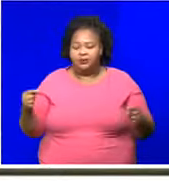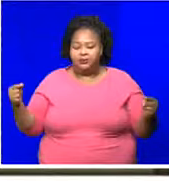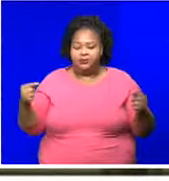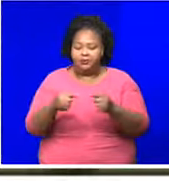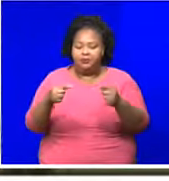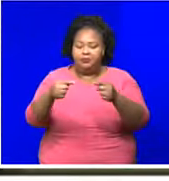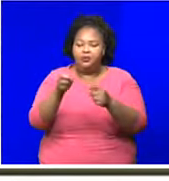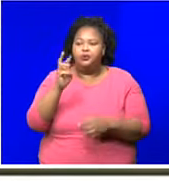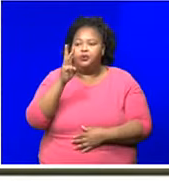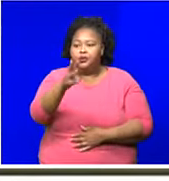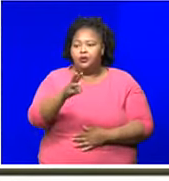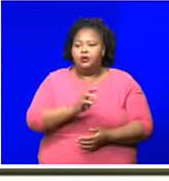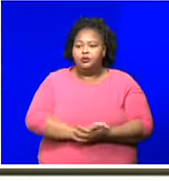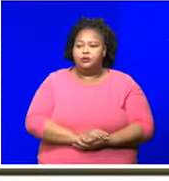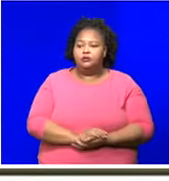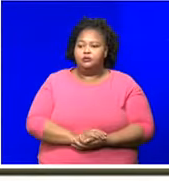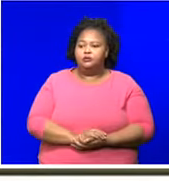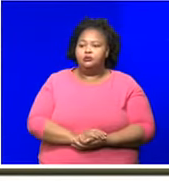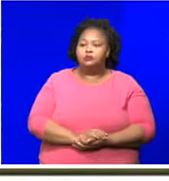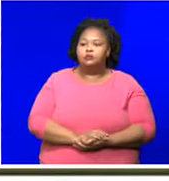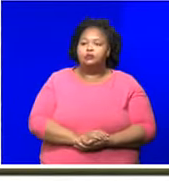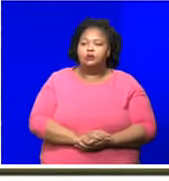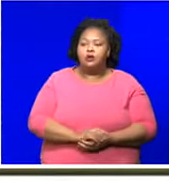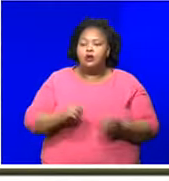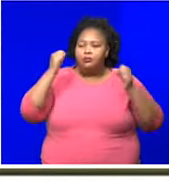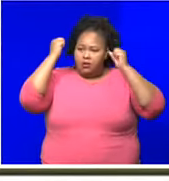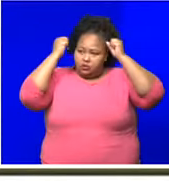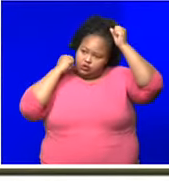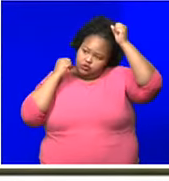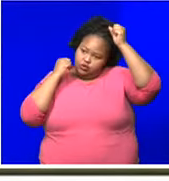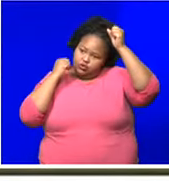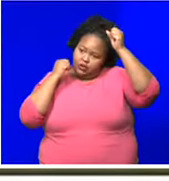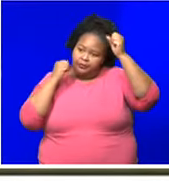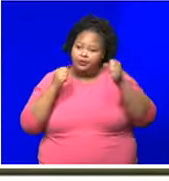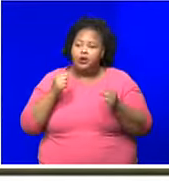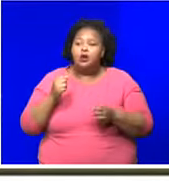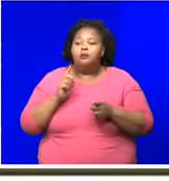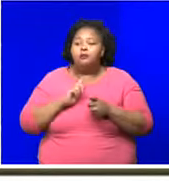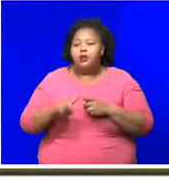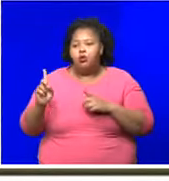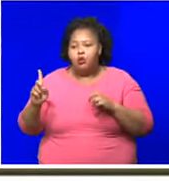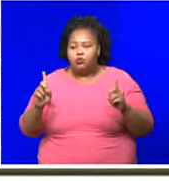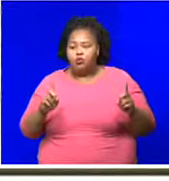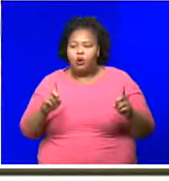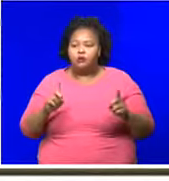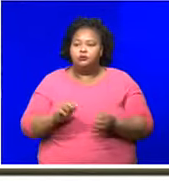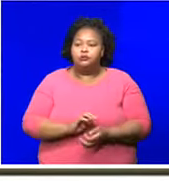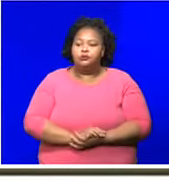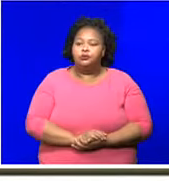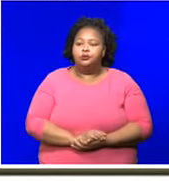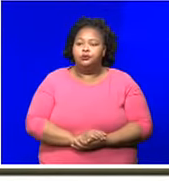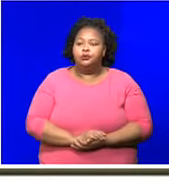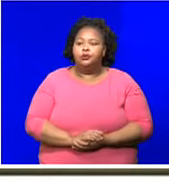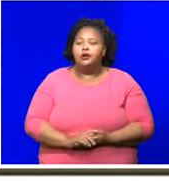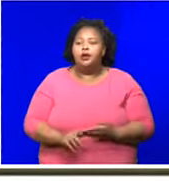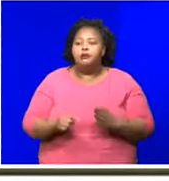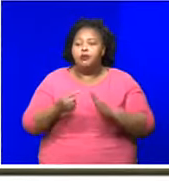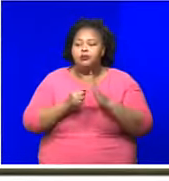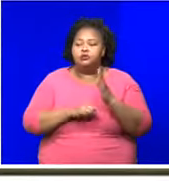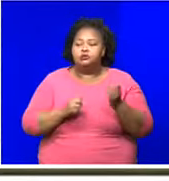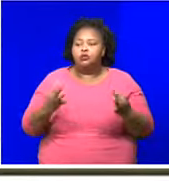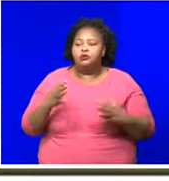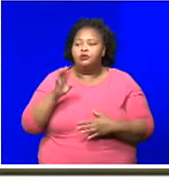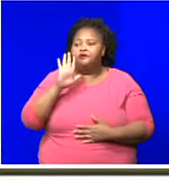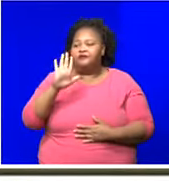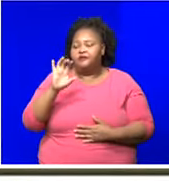Young Buffaloes, who played 1-1 draw against Royal Leopard on Sunday at Mhlume Stadium, and now 51 points, and they are